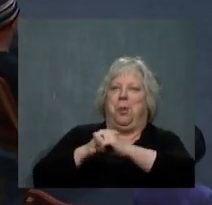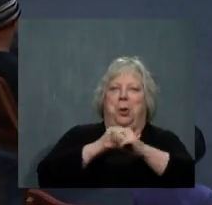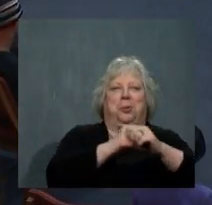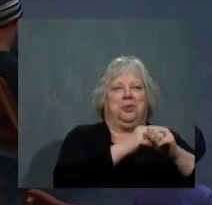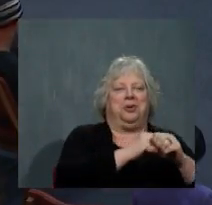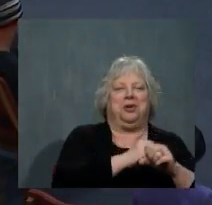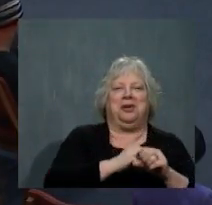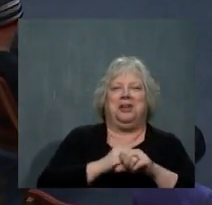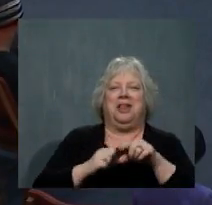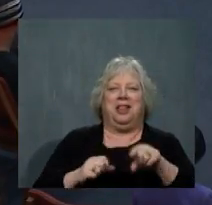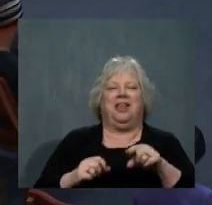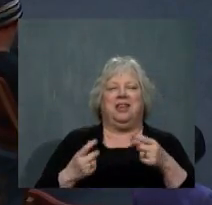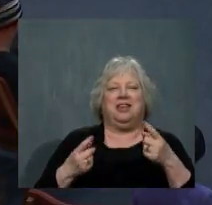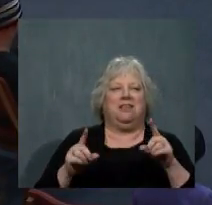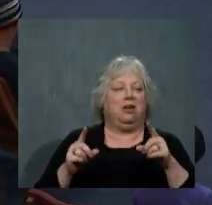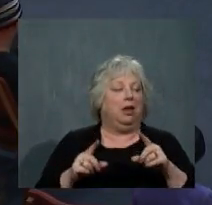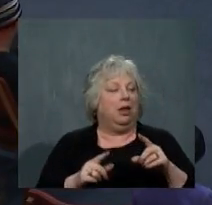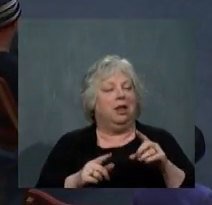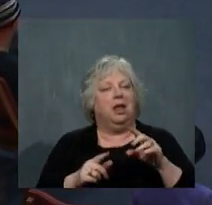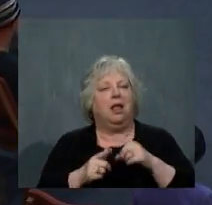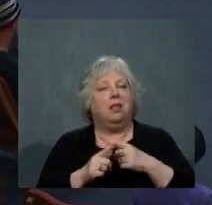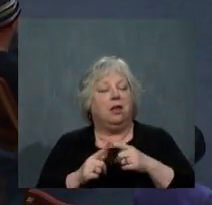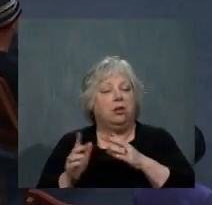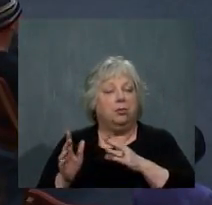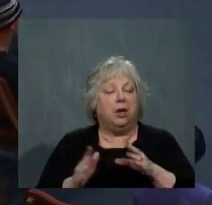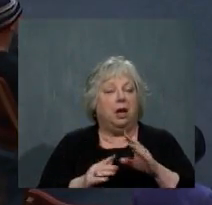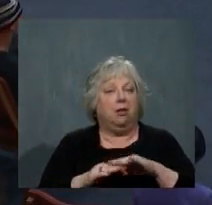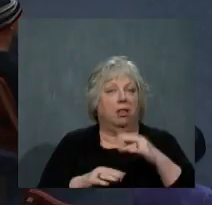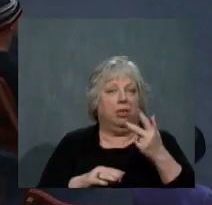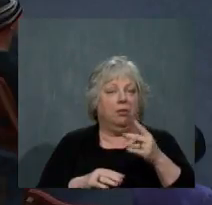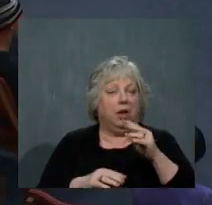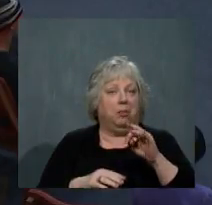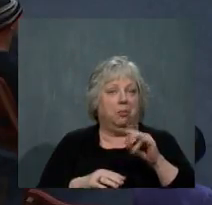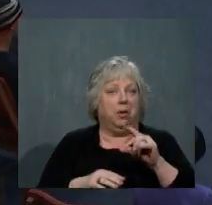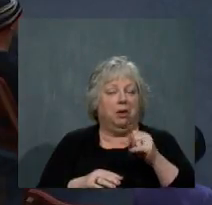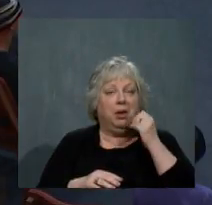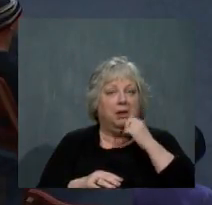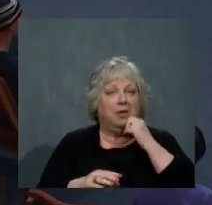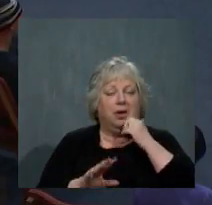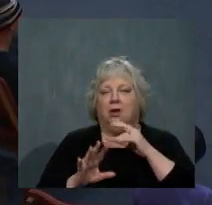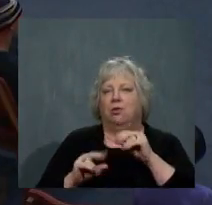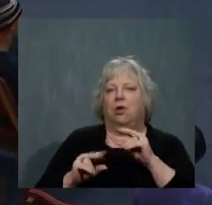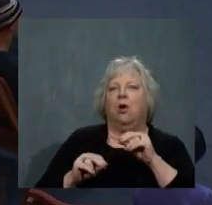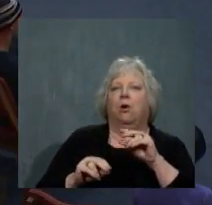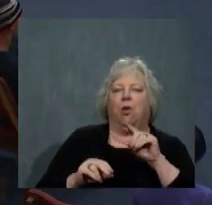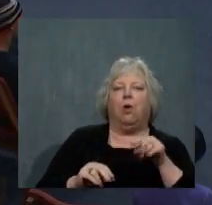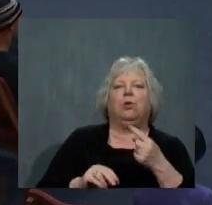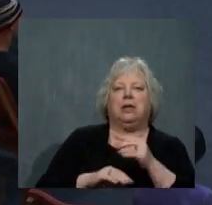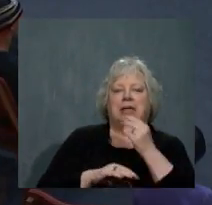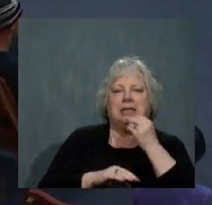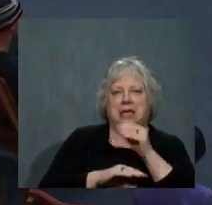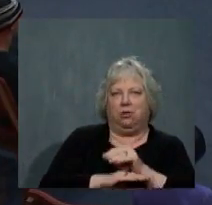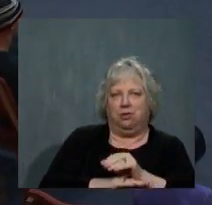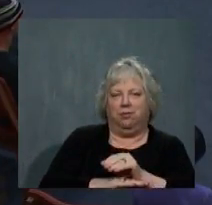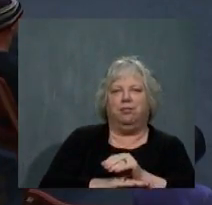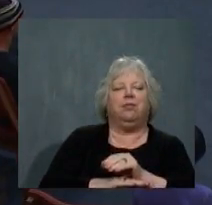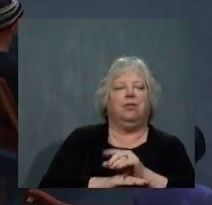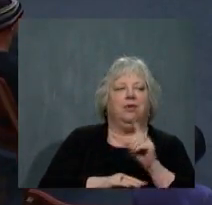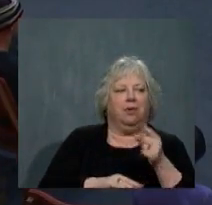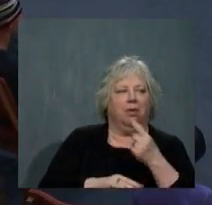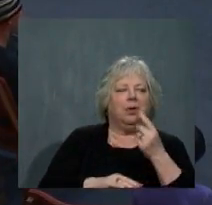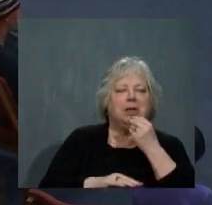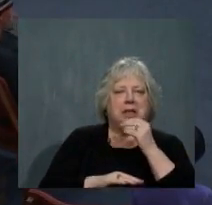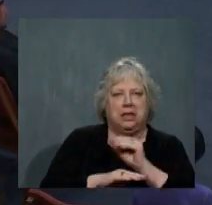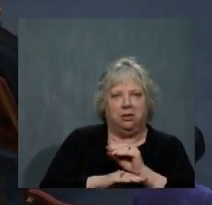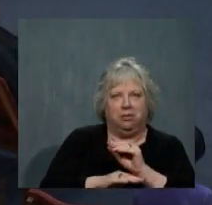it. And then you're planning on like 3 meals a day? No, ma'am, this would just be dinner. Just dinner? This would Okay. just